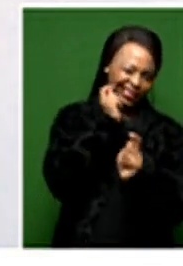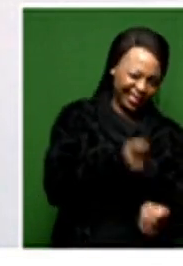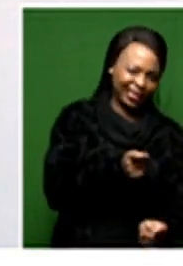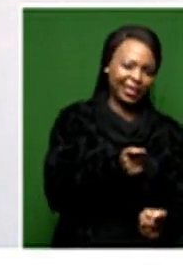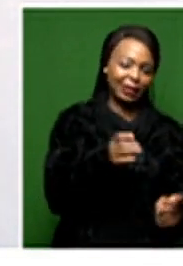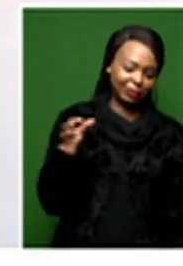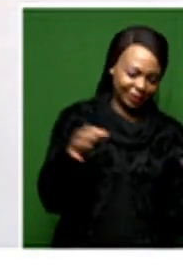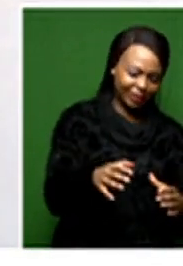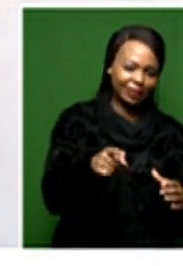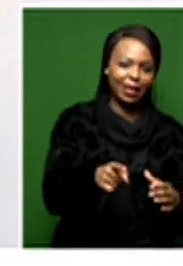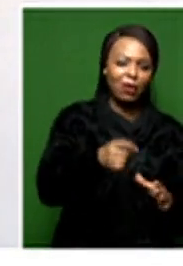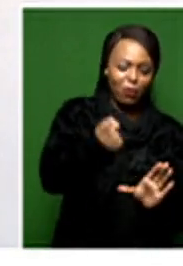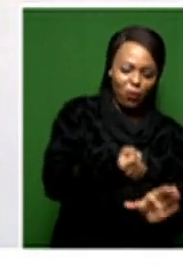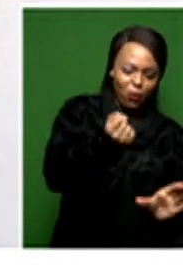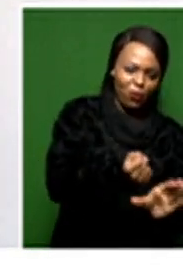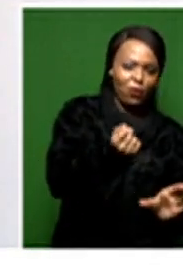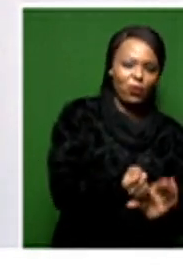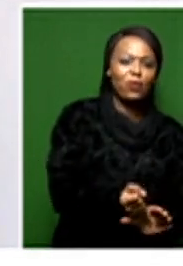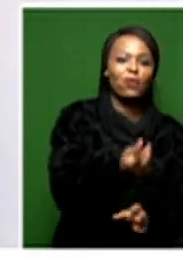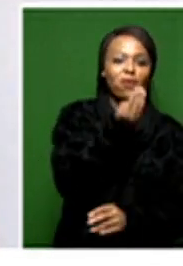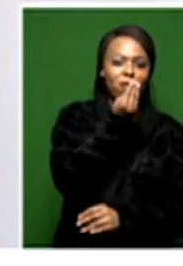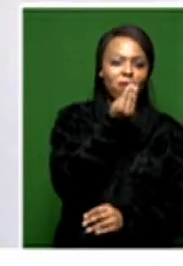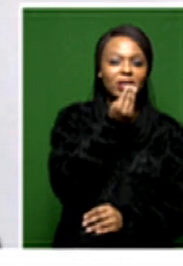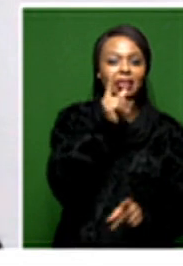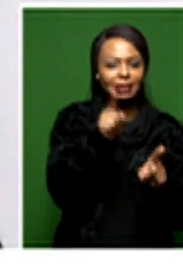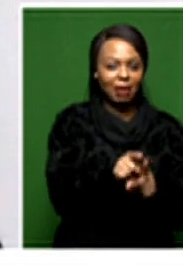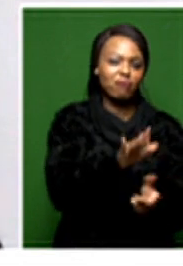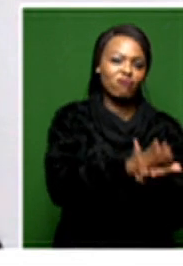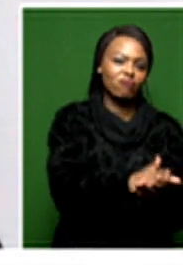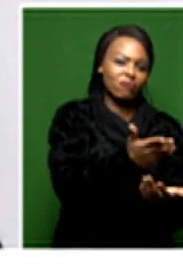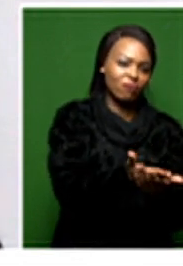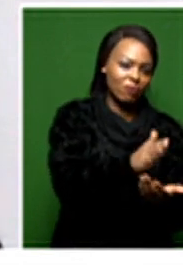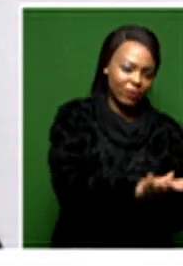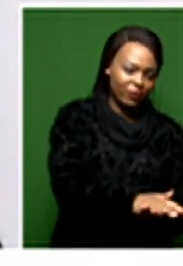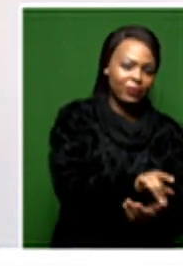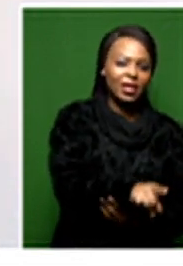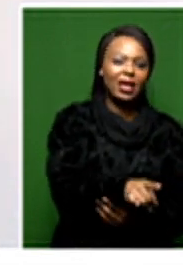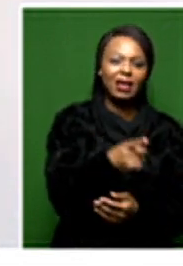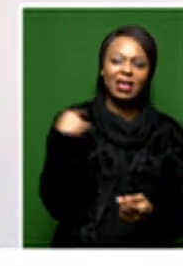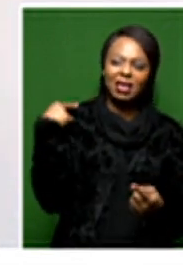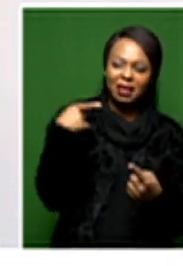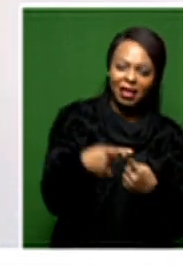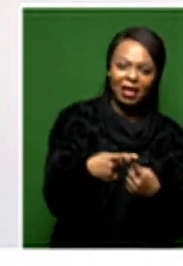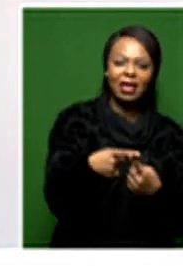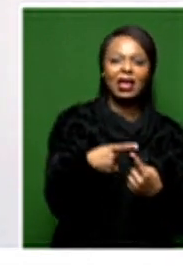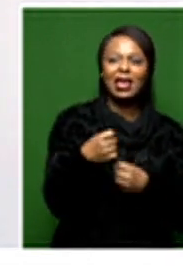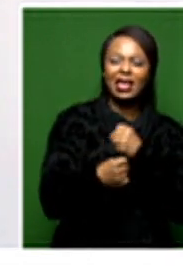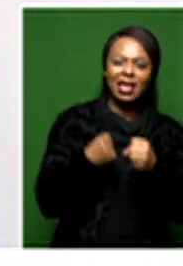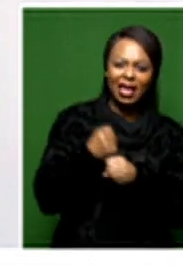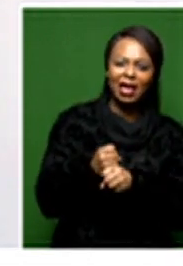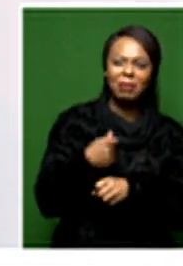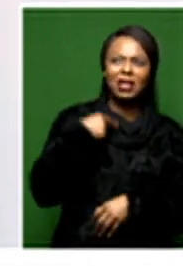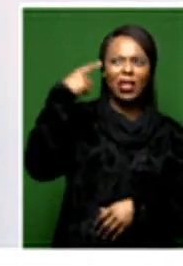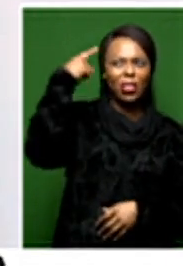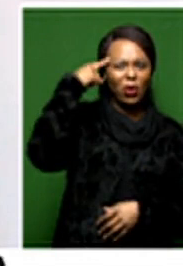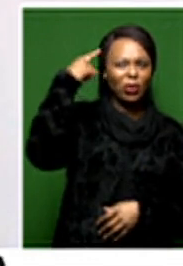fire cooking food, that is a braai. And over the years, all of us started assuming it's got to be meat on the